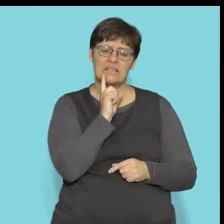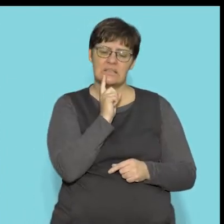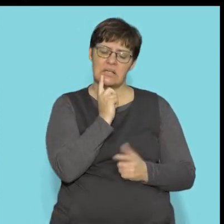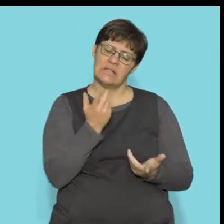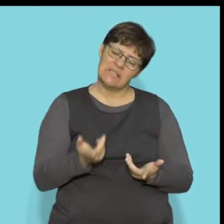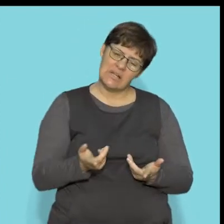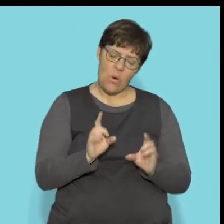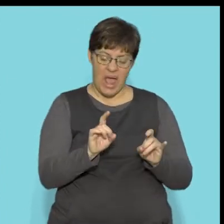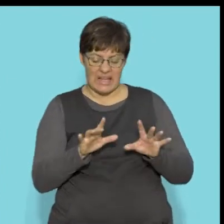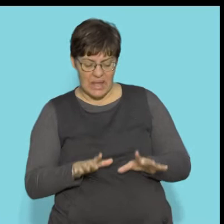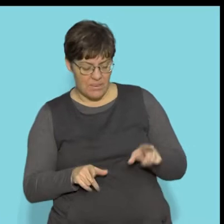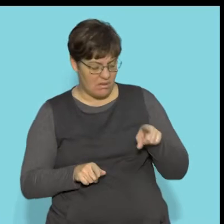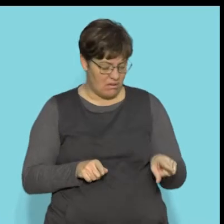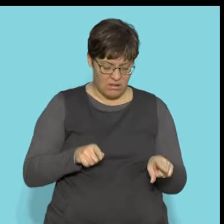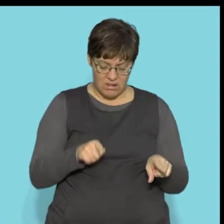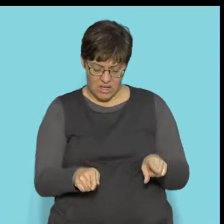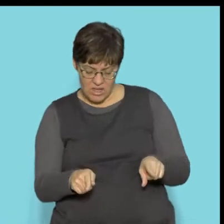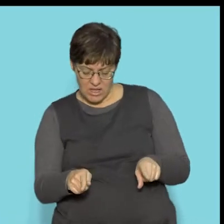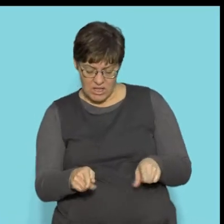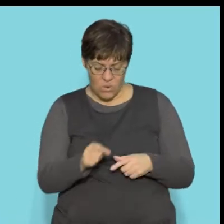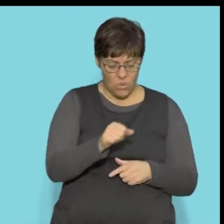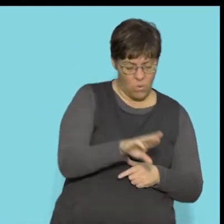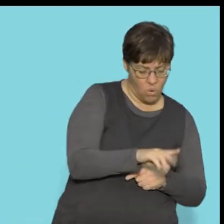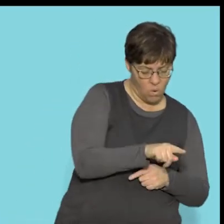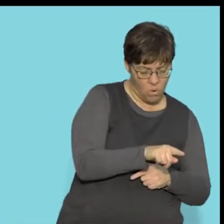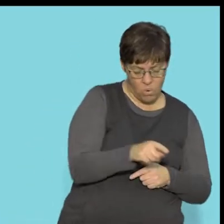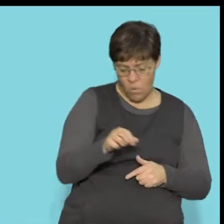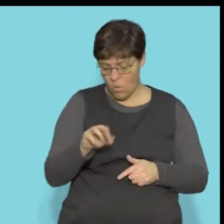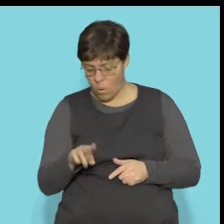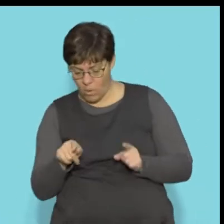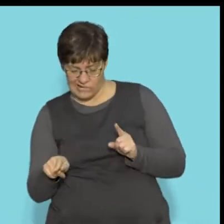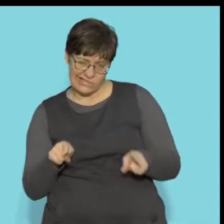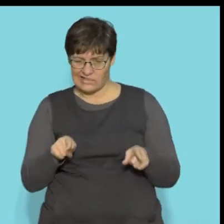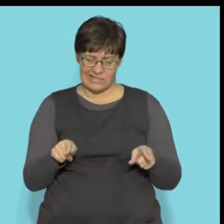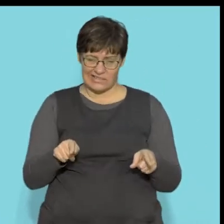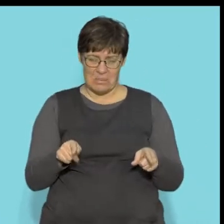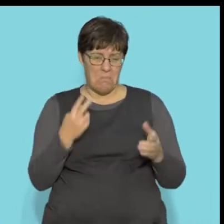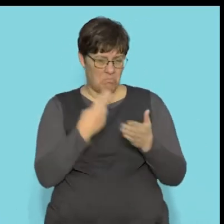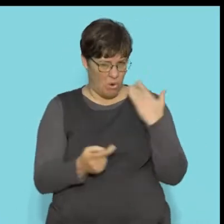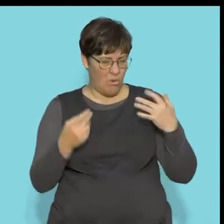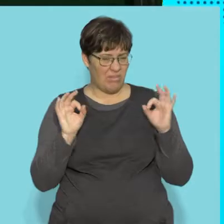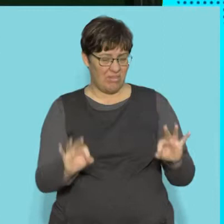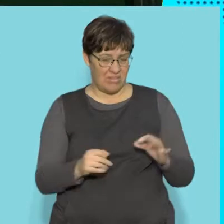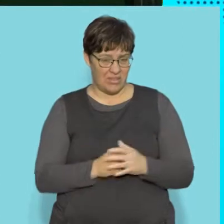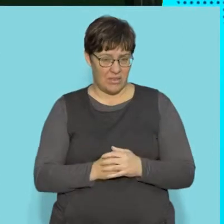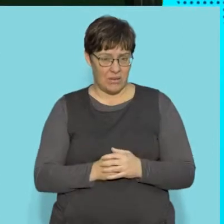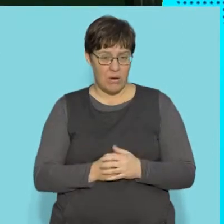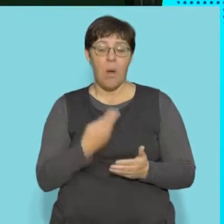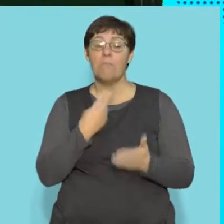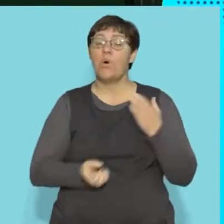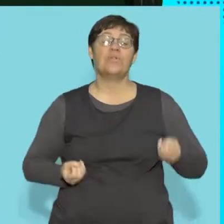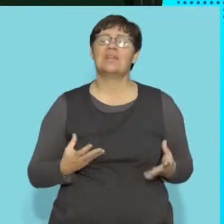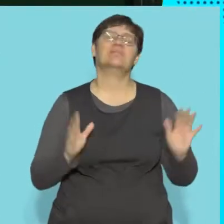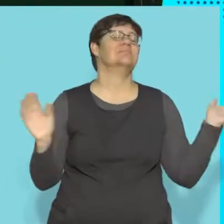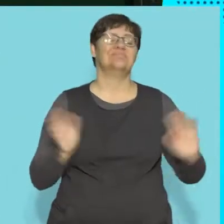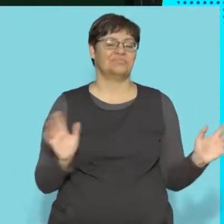test or an exam when two terms are equally correct? Please don't give